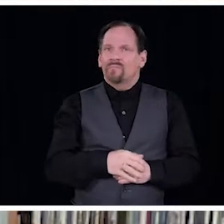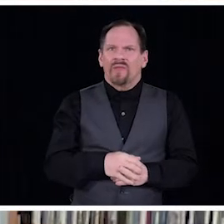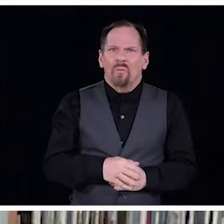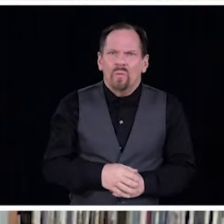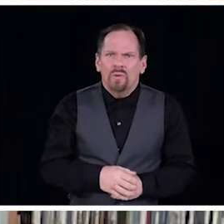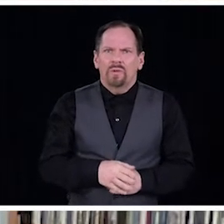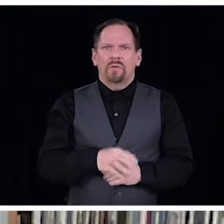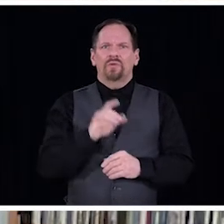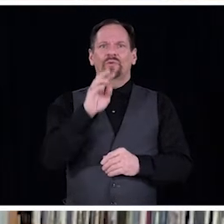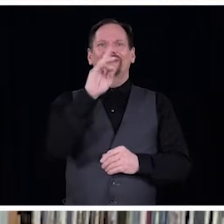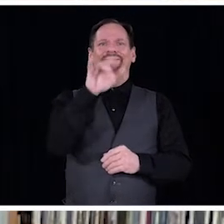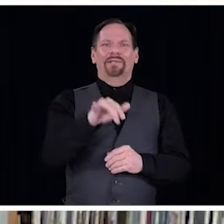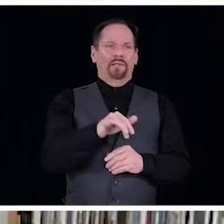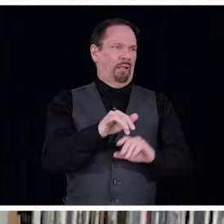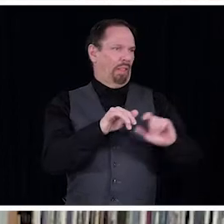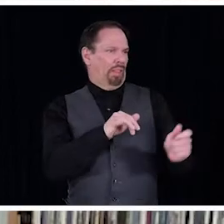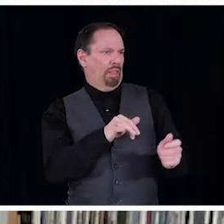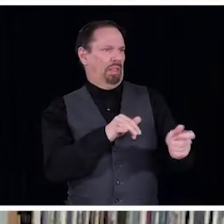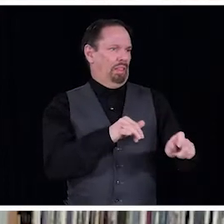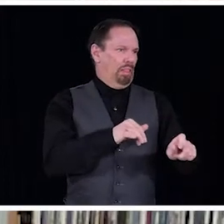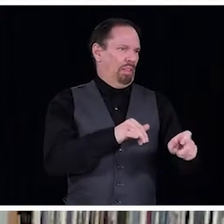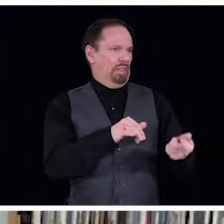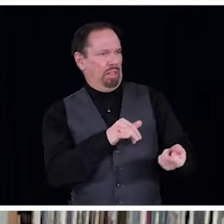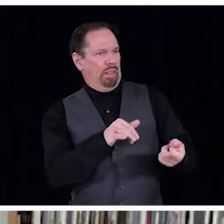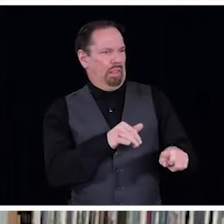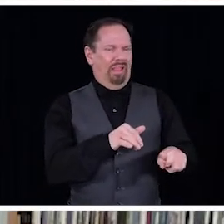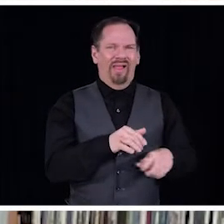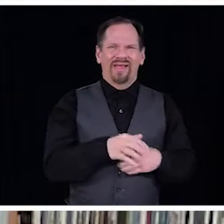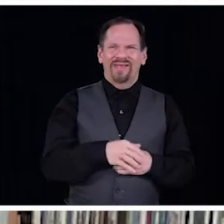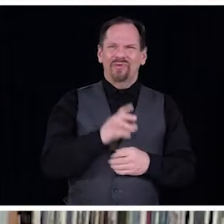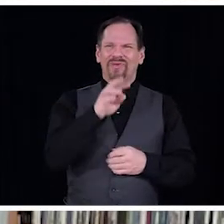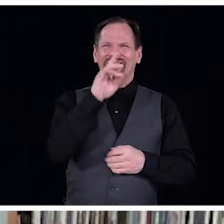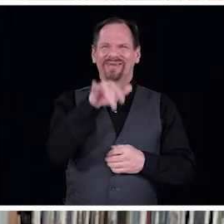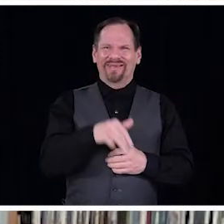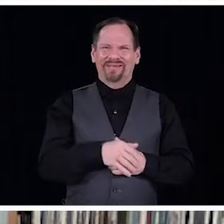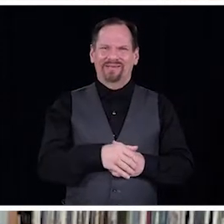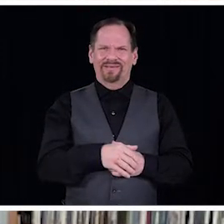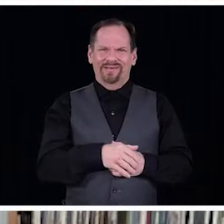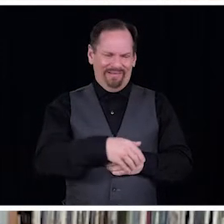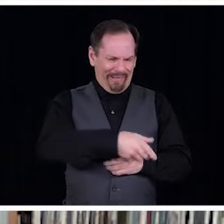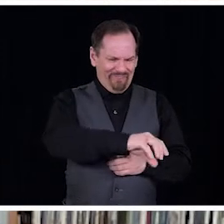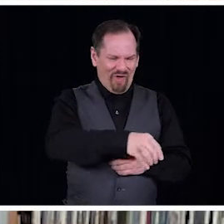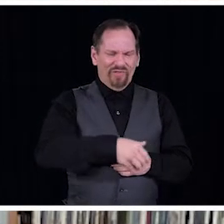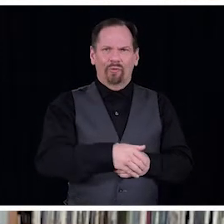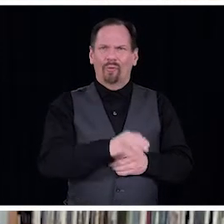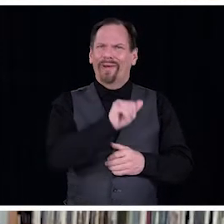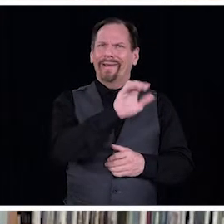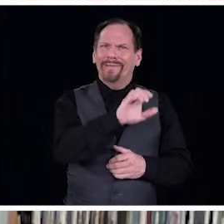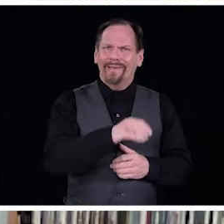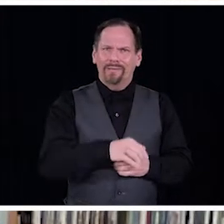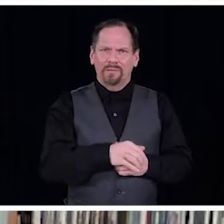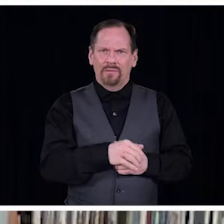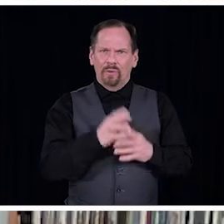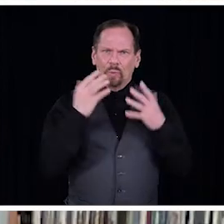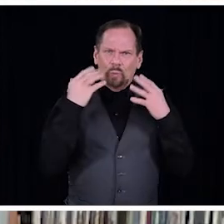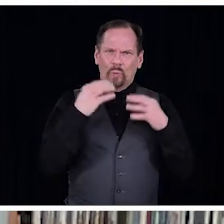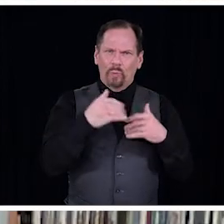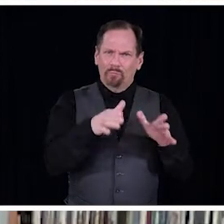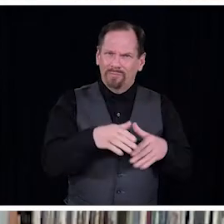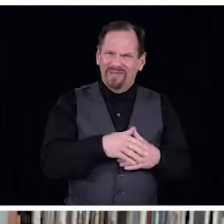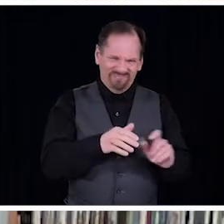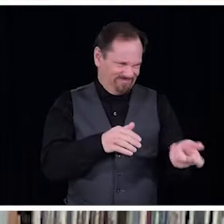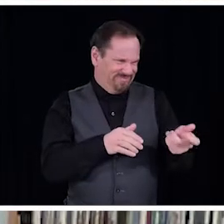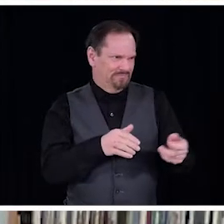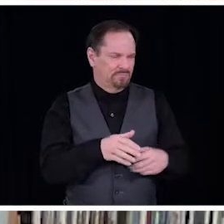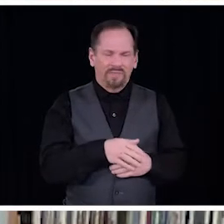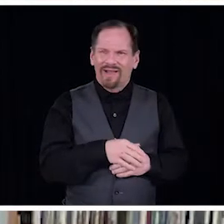utility that can be turned on and off, like a faucet, like air conditioning. We're used to hearing about scientific studies